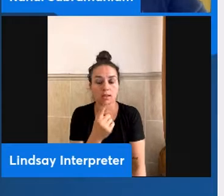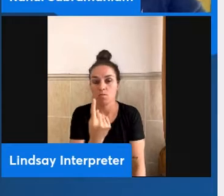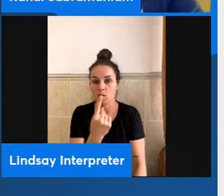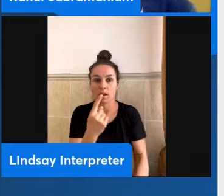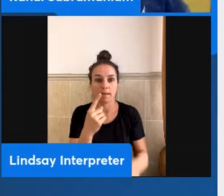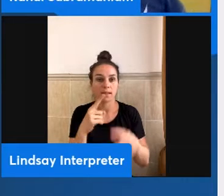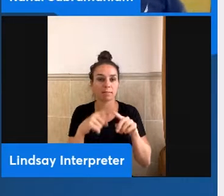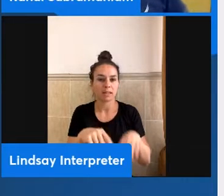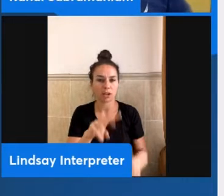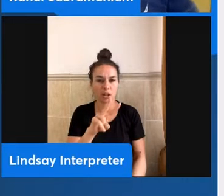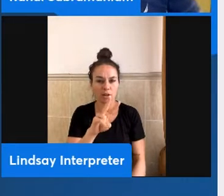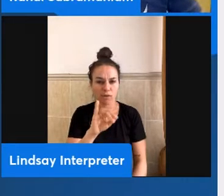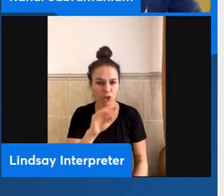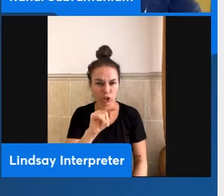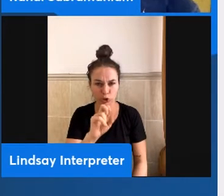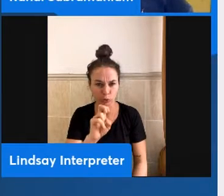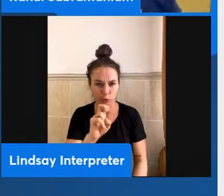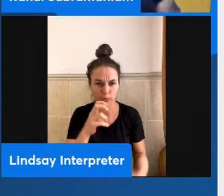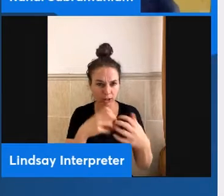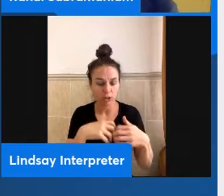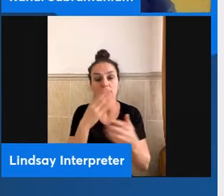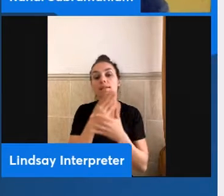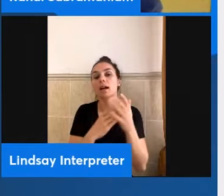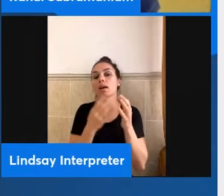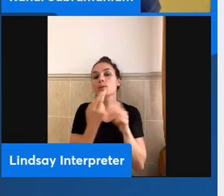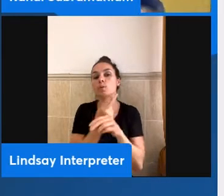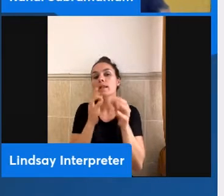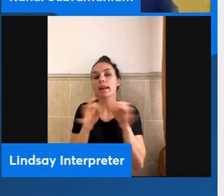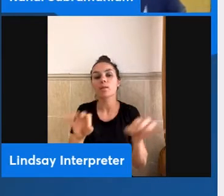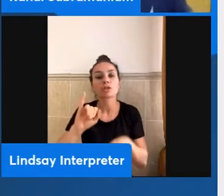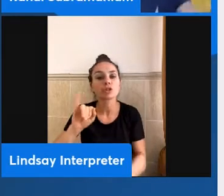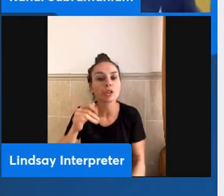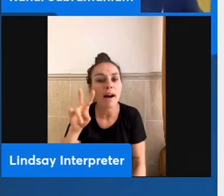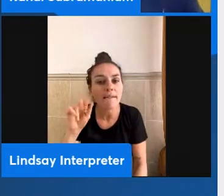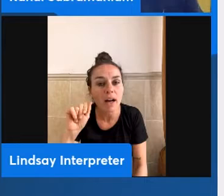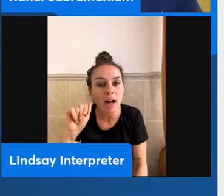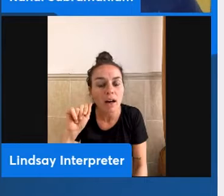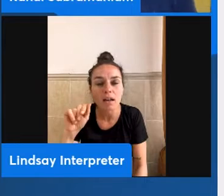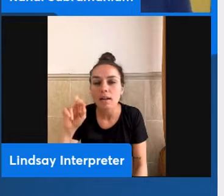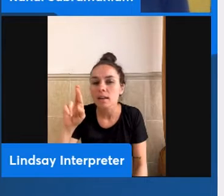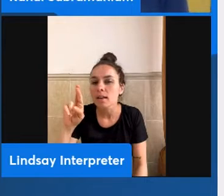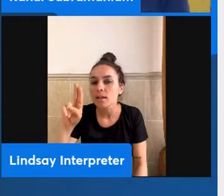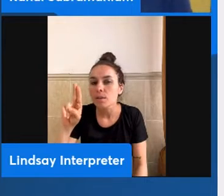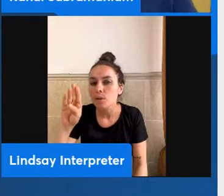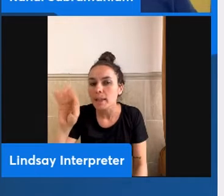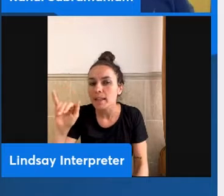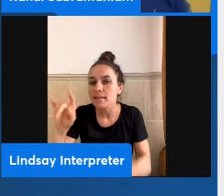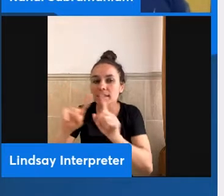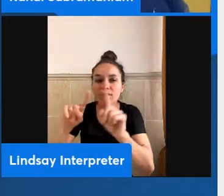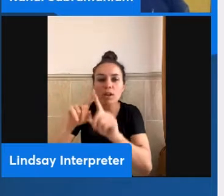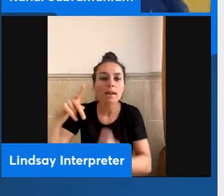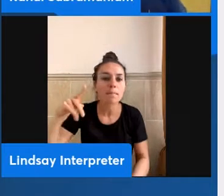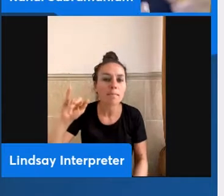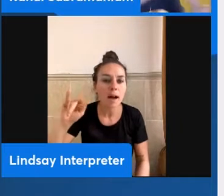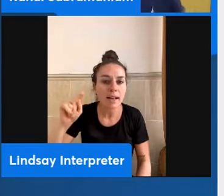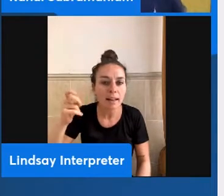machine, so languages that run on Java, Ruby, Rails kind of architectures, or Python,